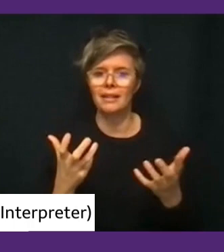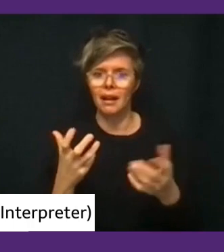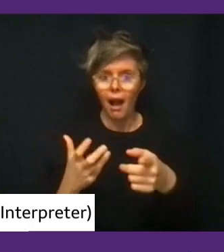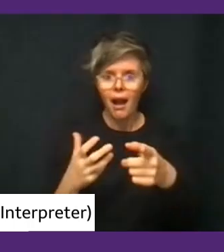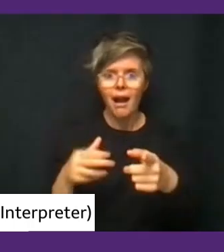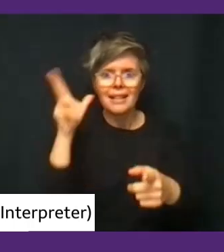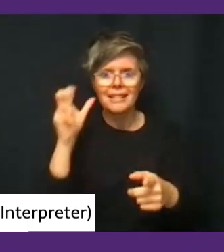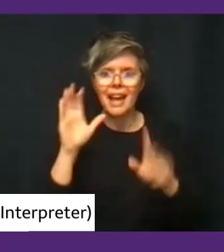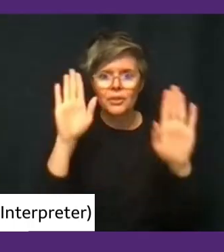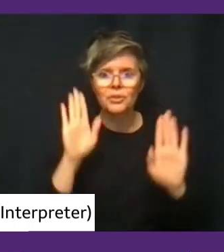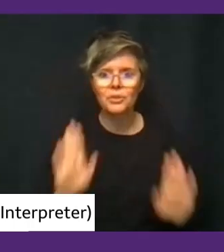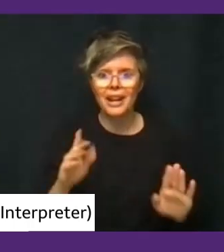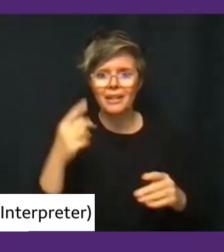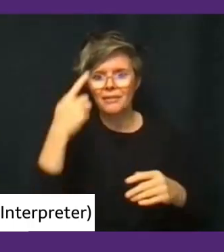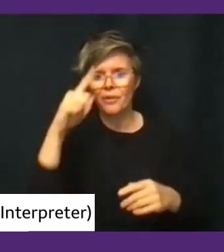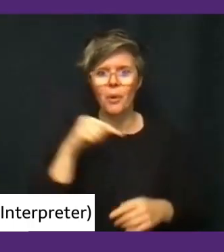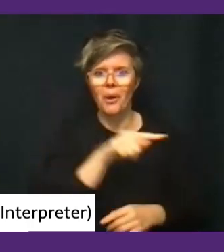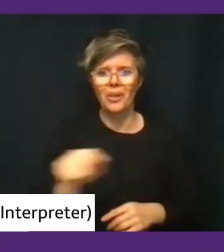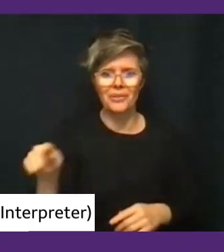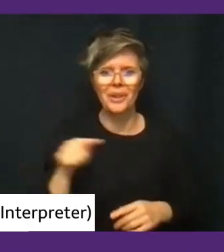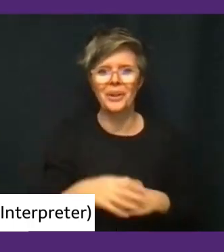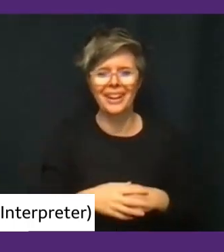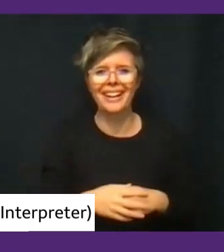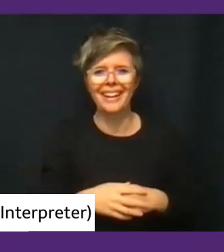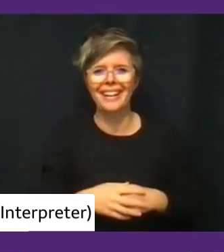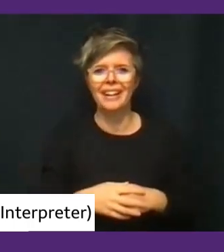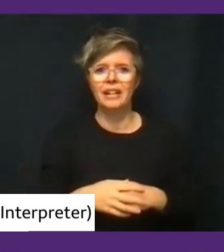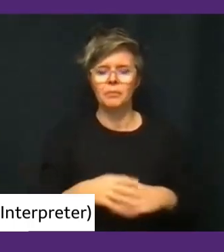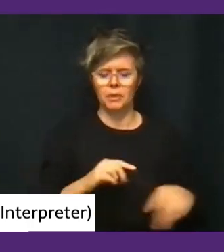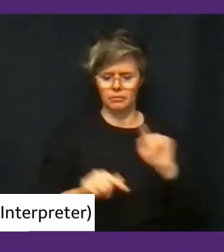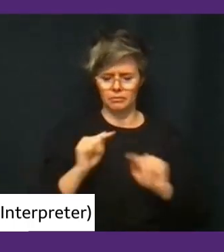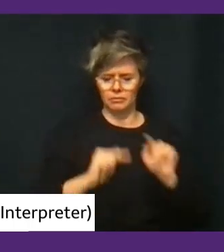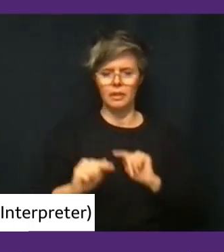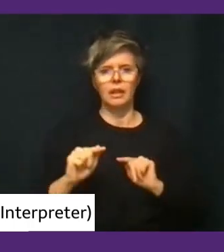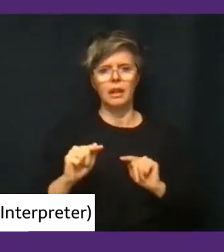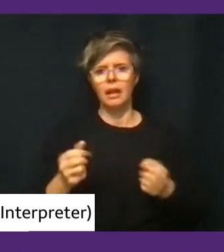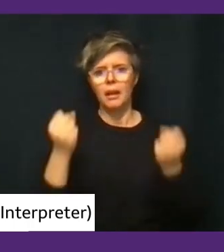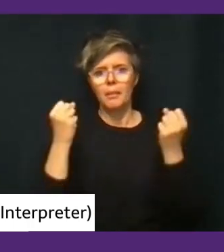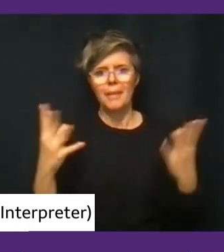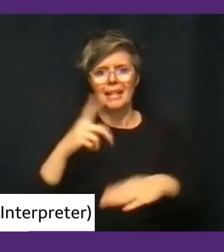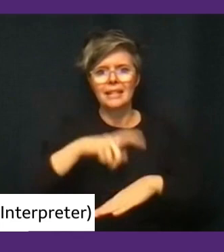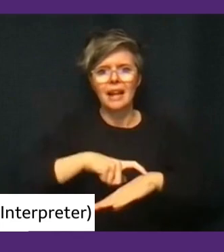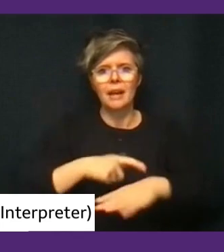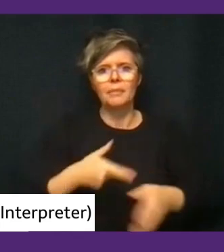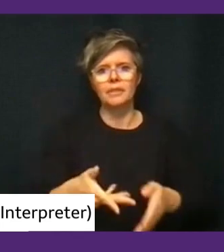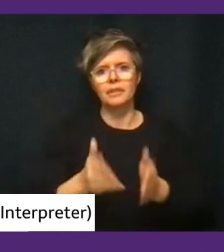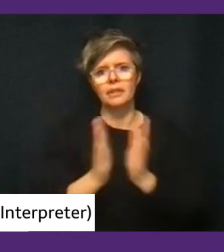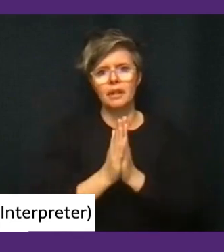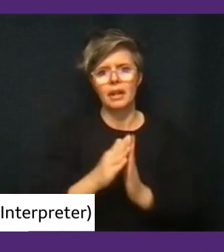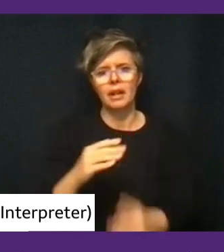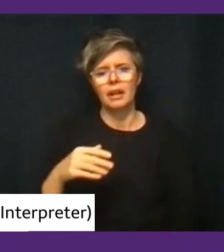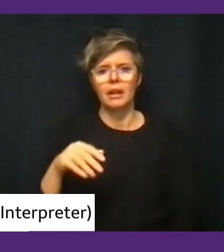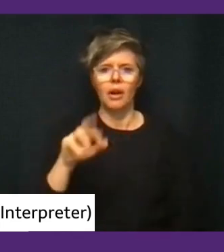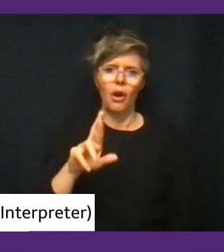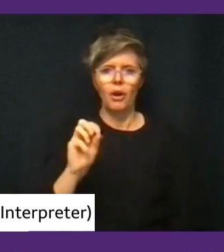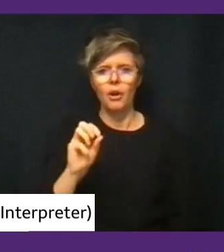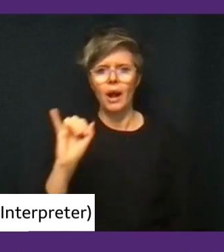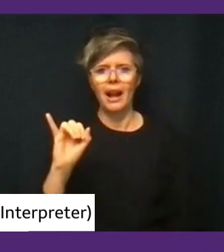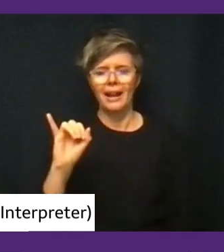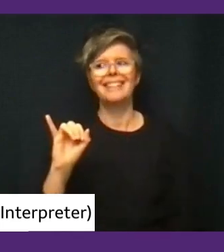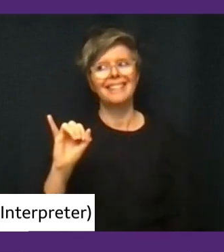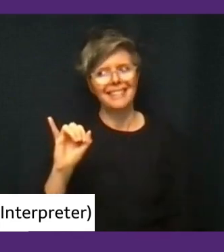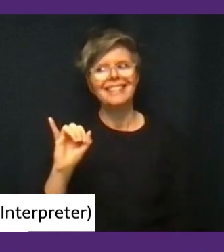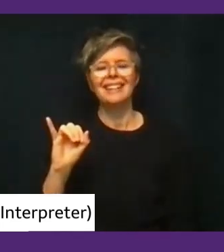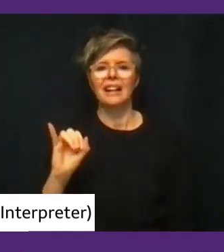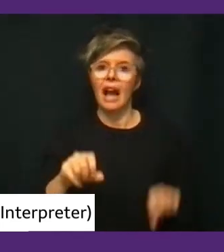you guys. But in my back to base, the number of times we get asked about ROI, I could probably do an ROI on having a sensible answer to